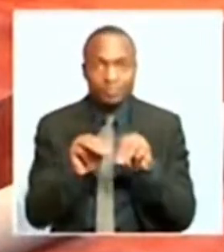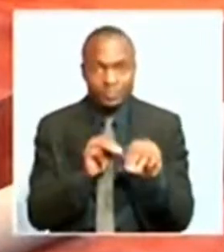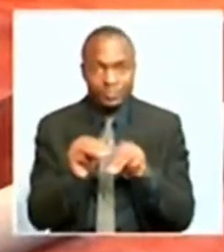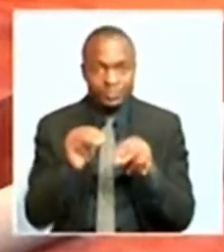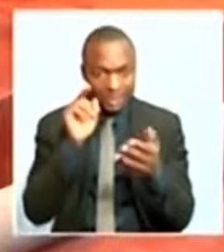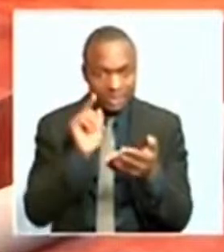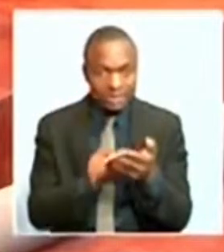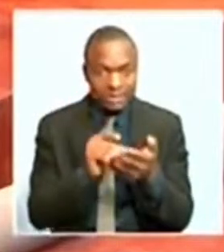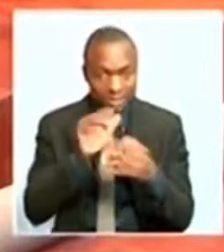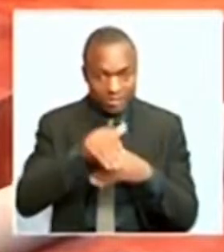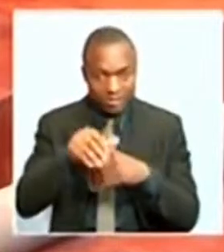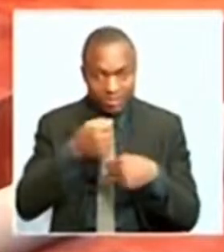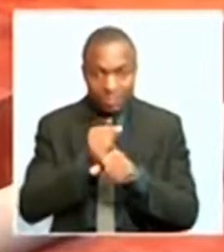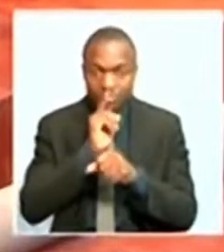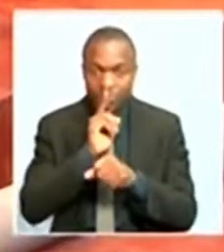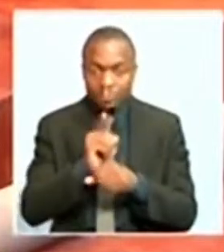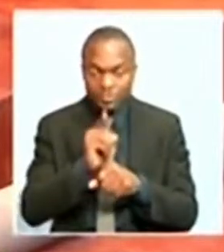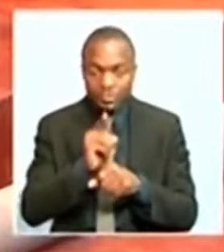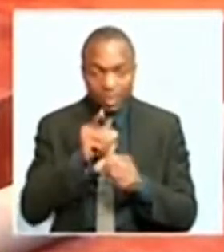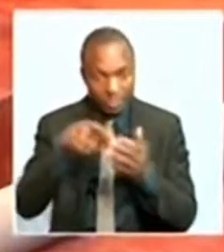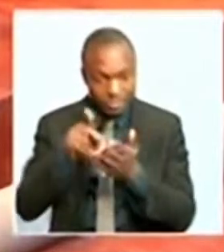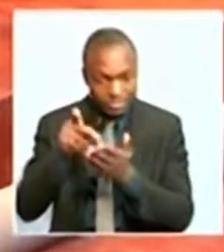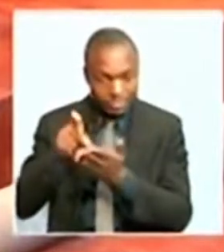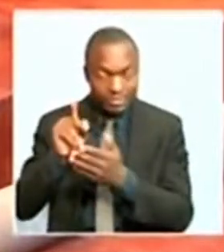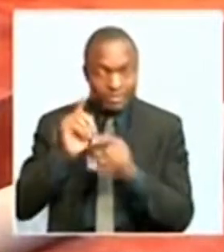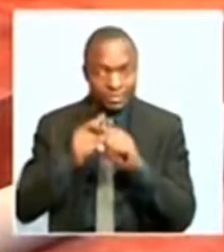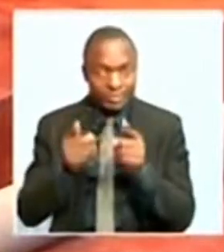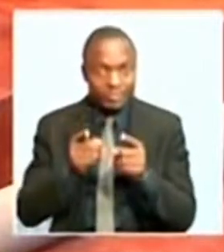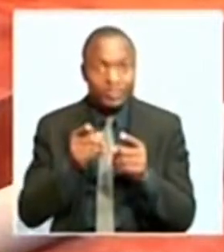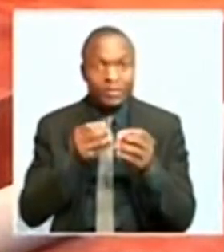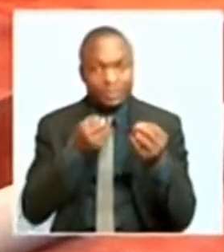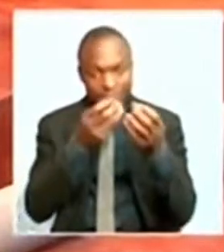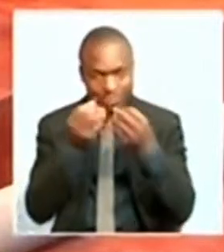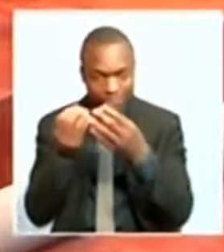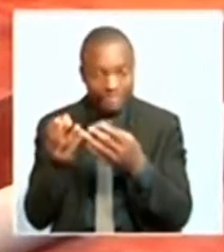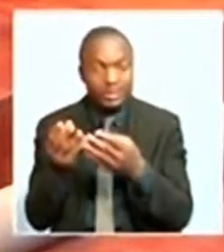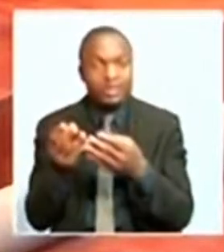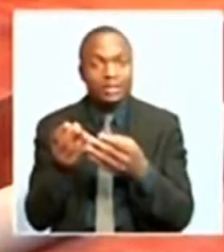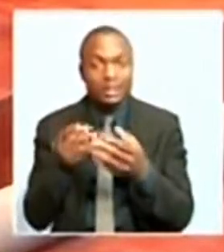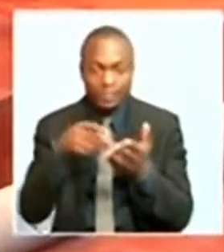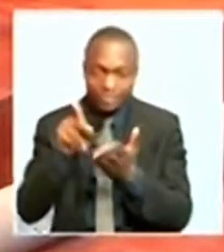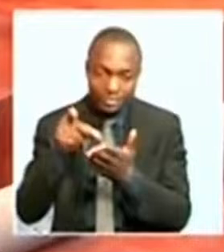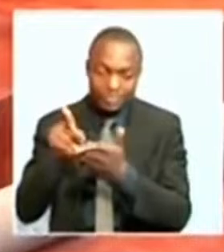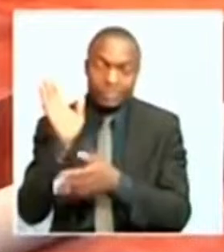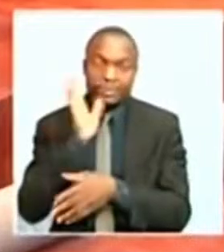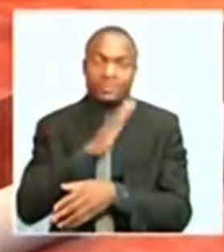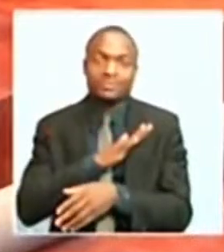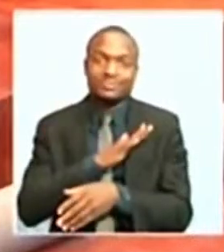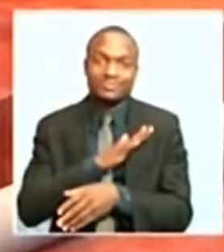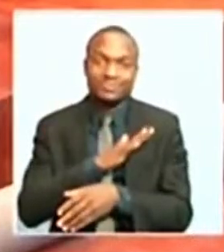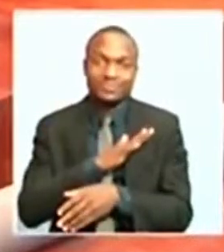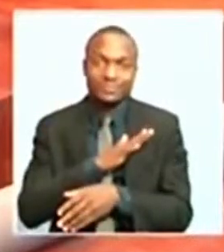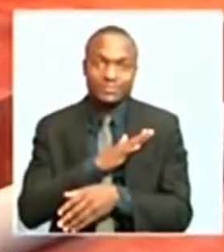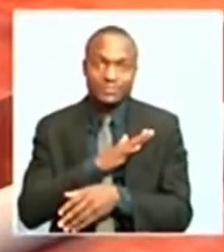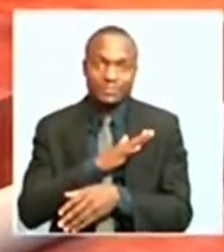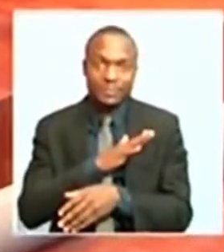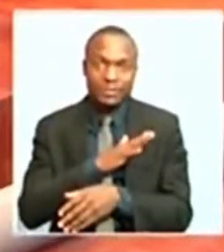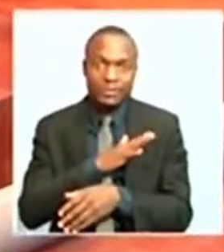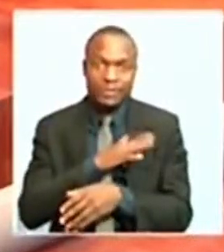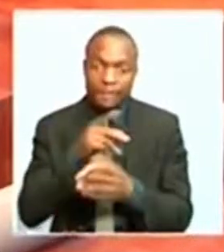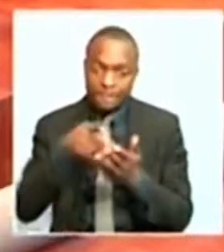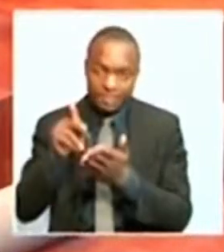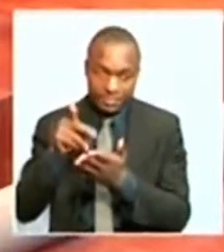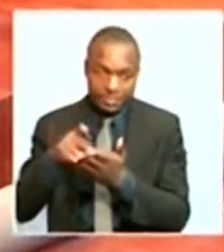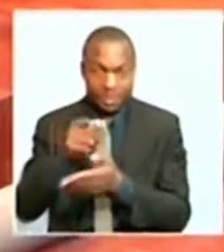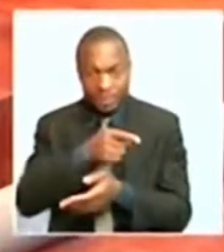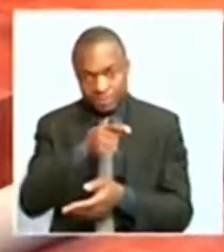these subscriptions to make sure that we catch up. But a good number of them we've since paid and are up to date, at